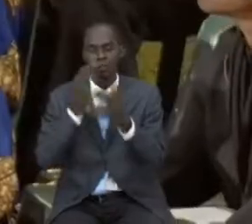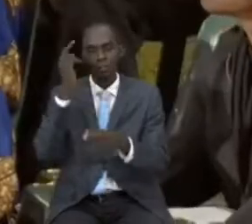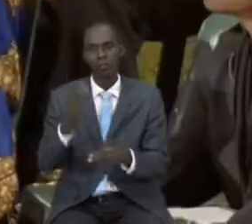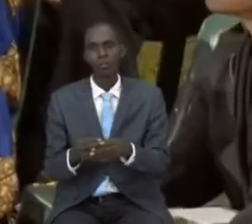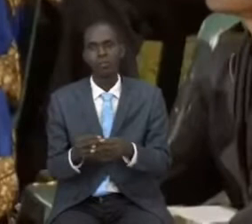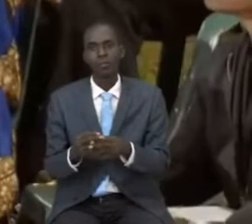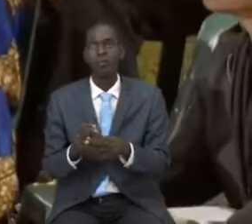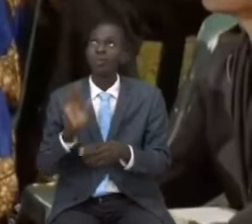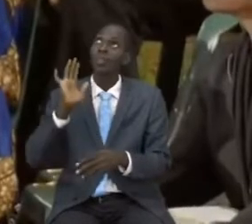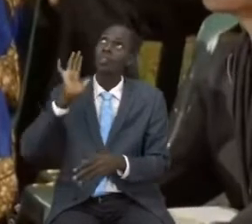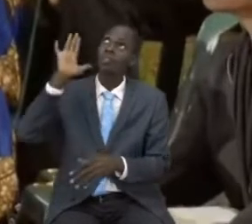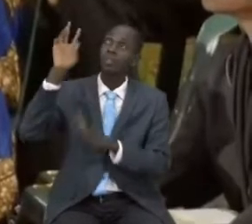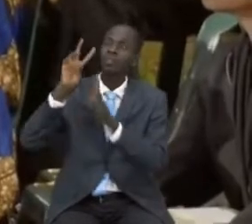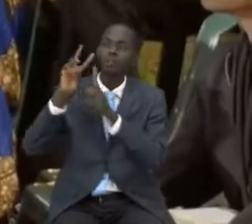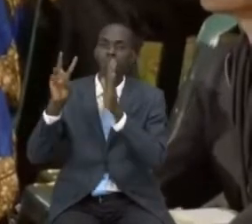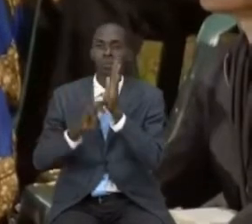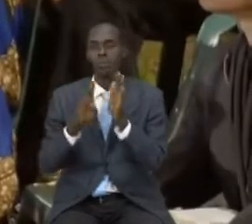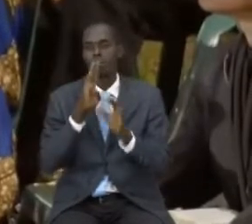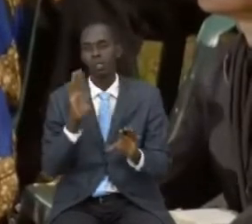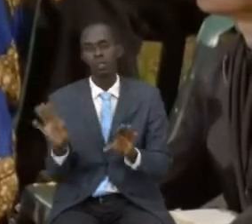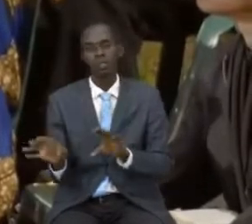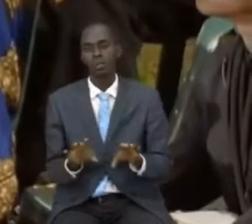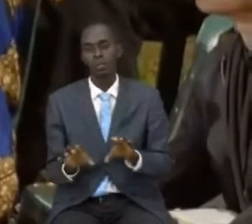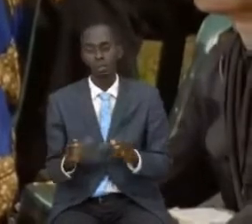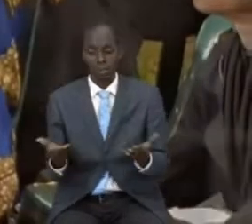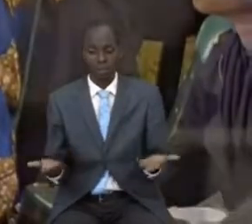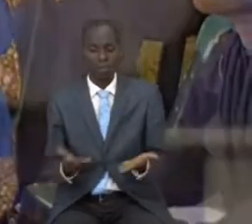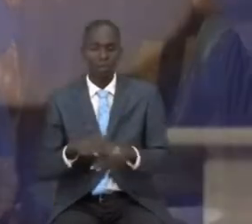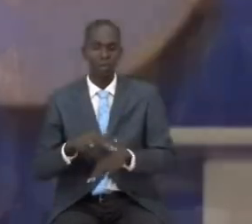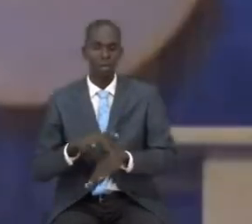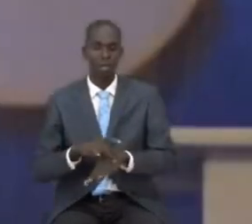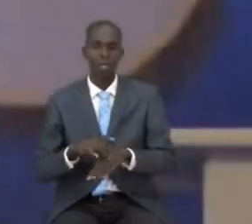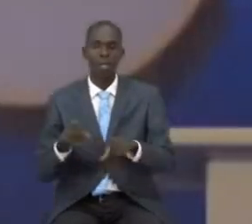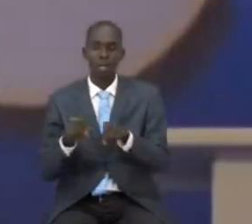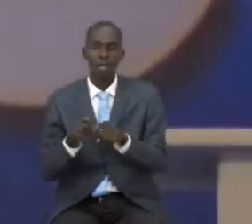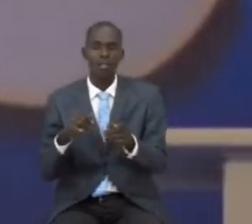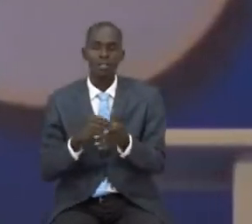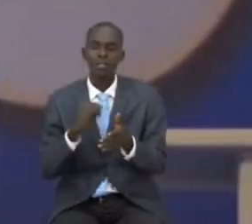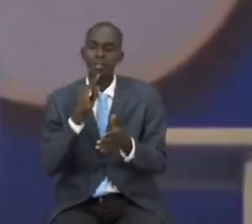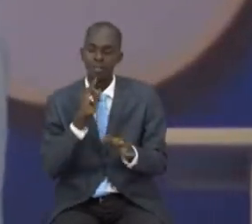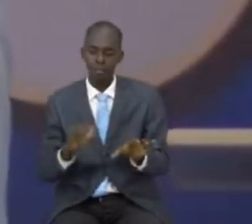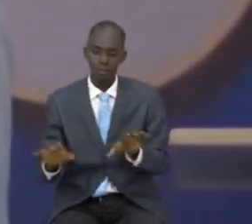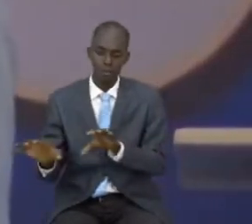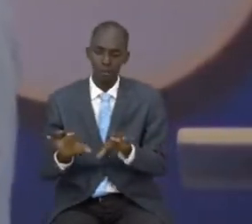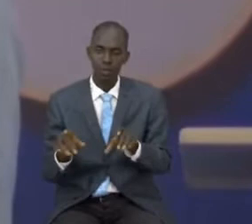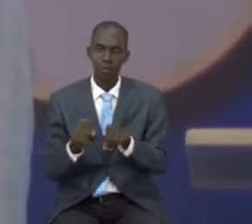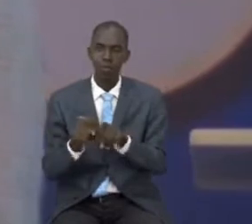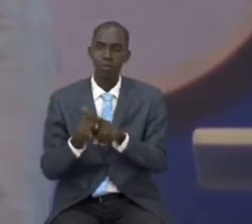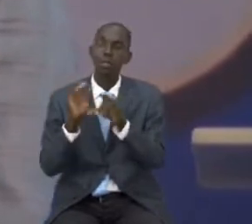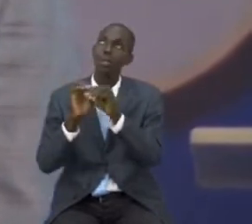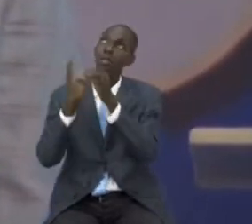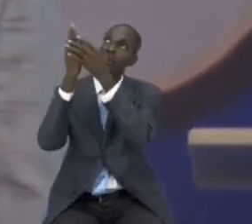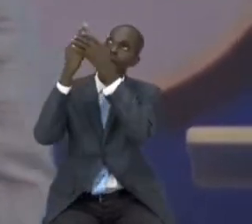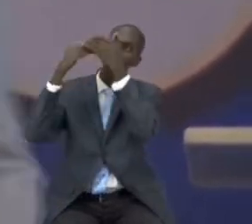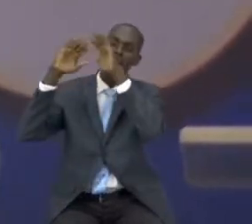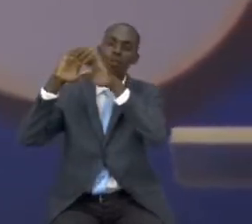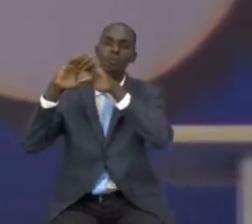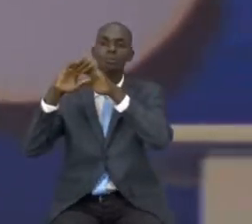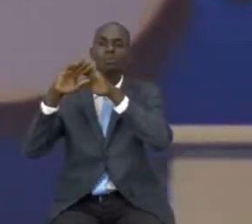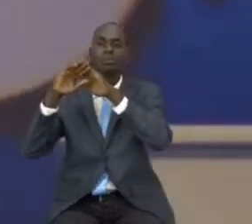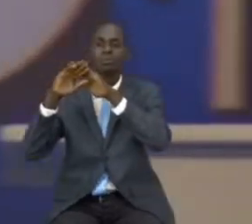Thy will be done here on earth as it is done in heaven.